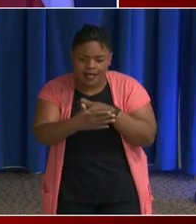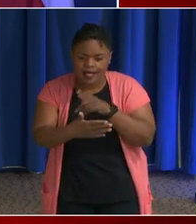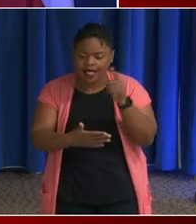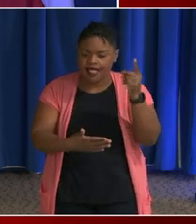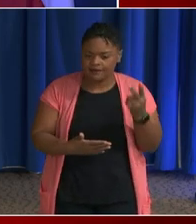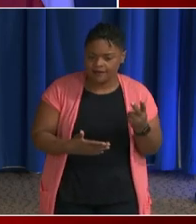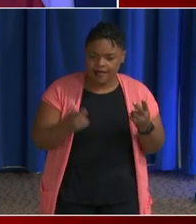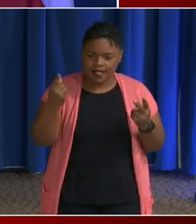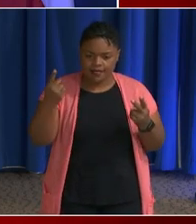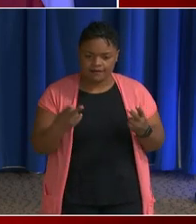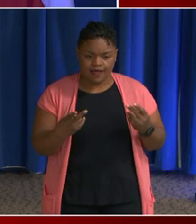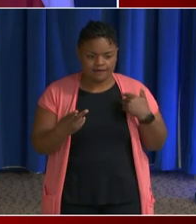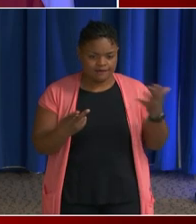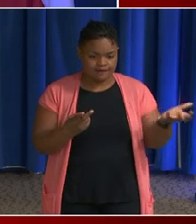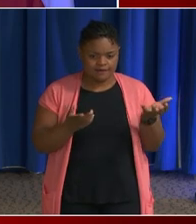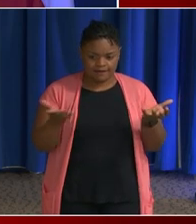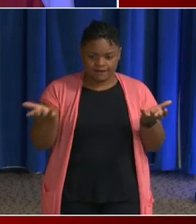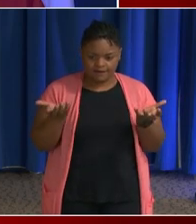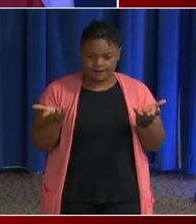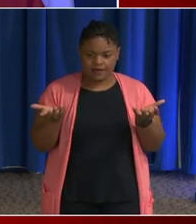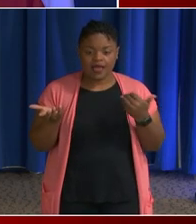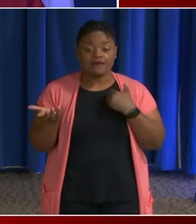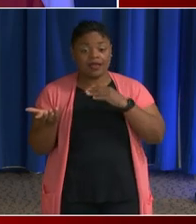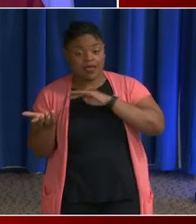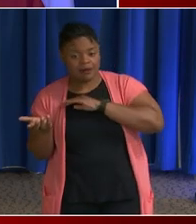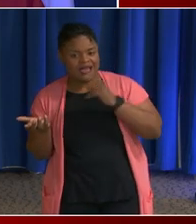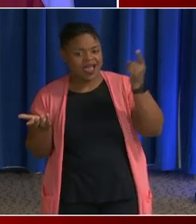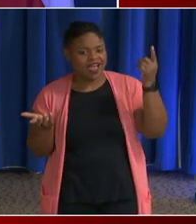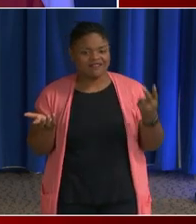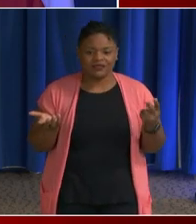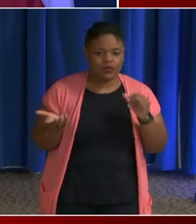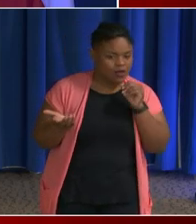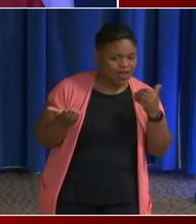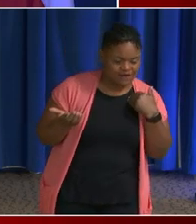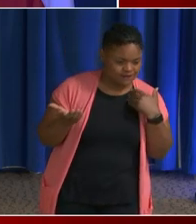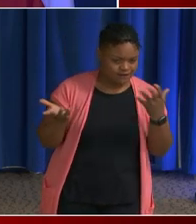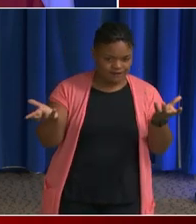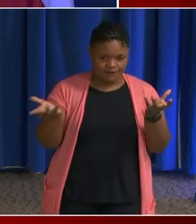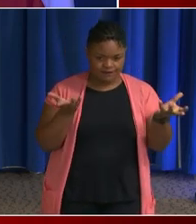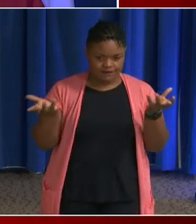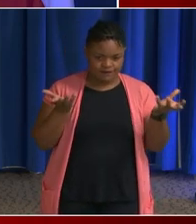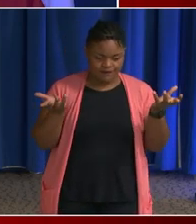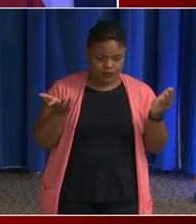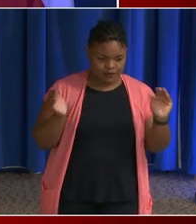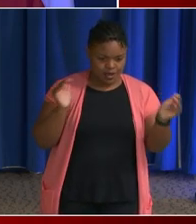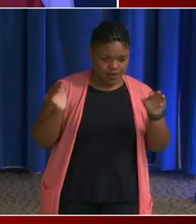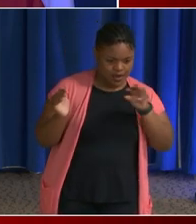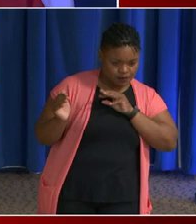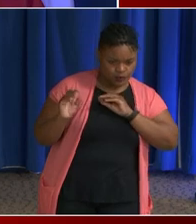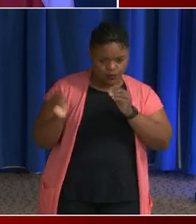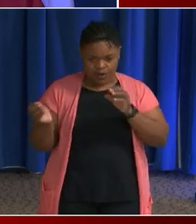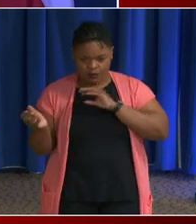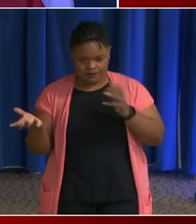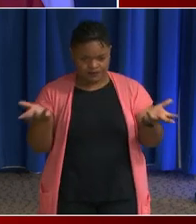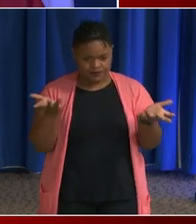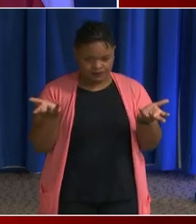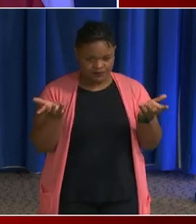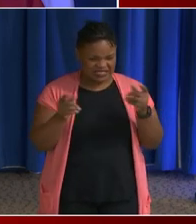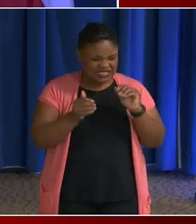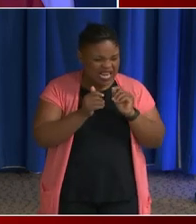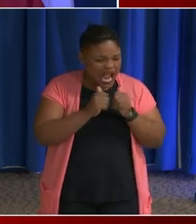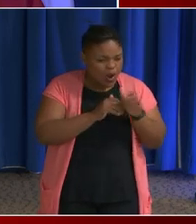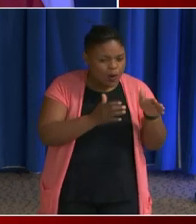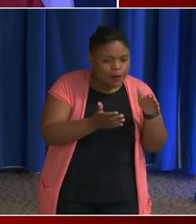it, half were part of a control group to see if we noticed any differences in behavior, and we've shared